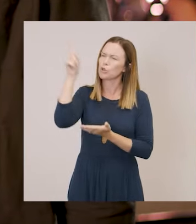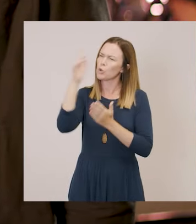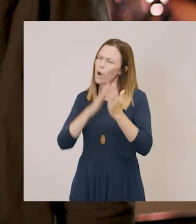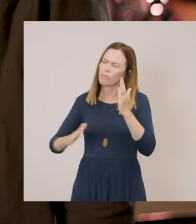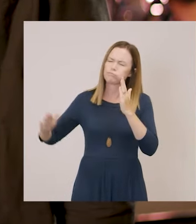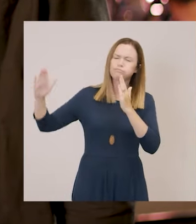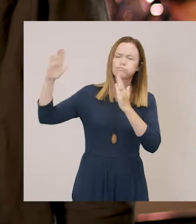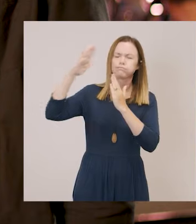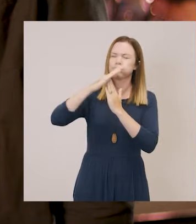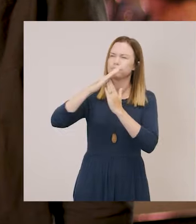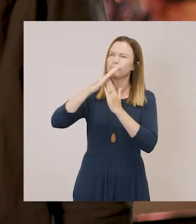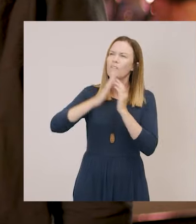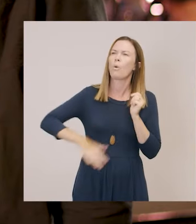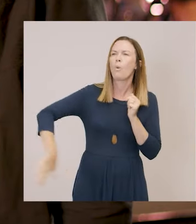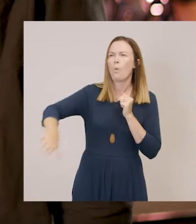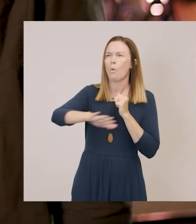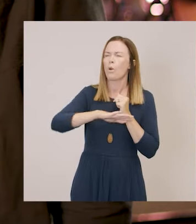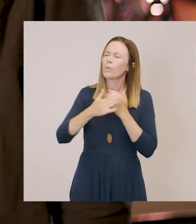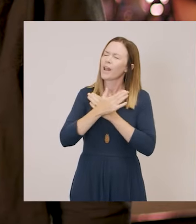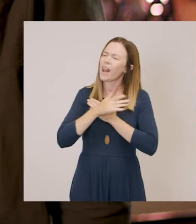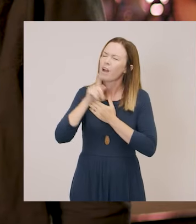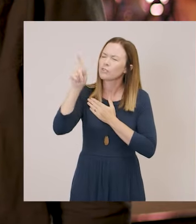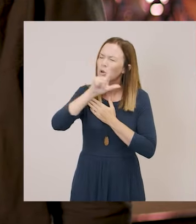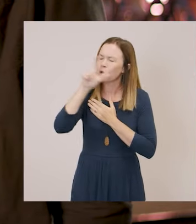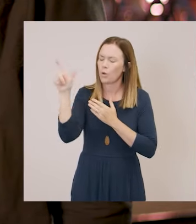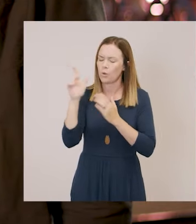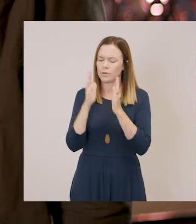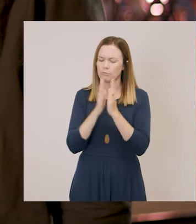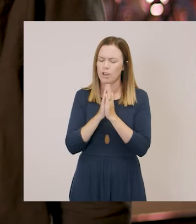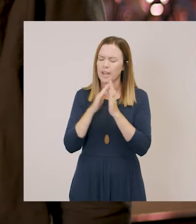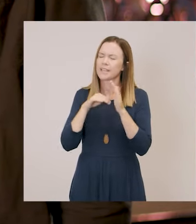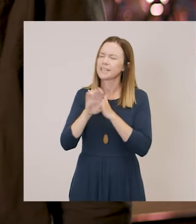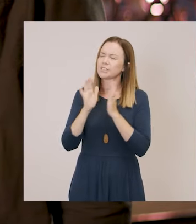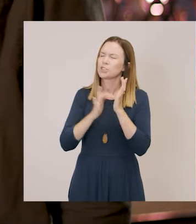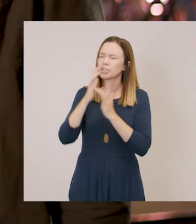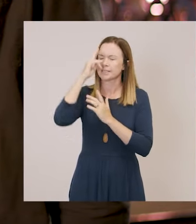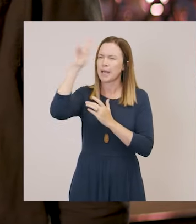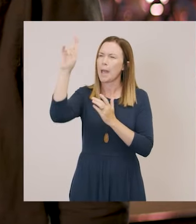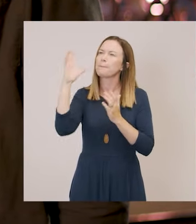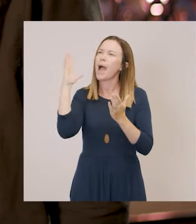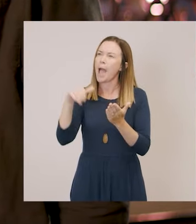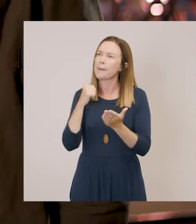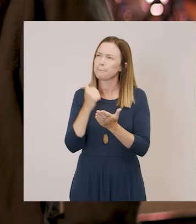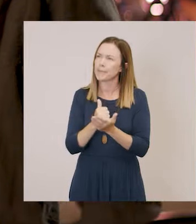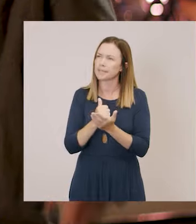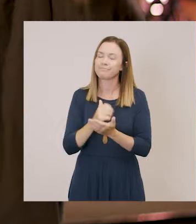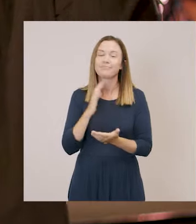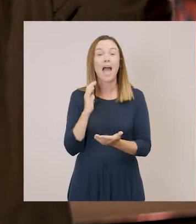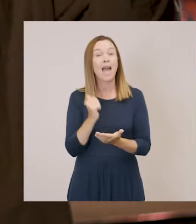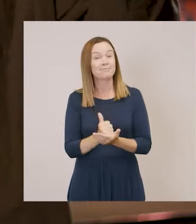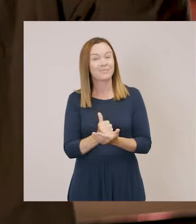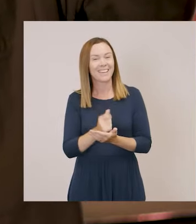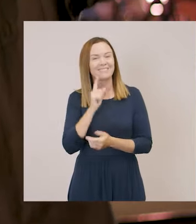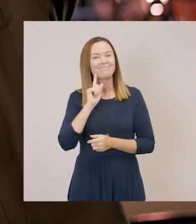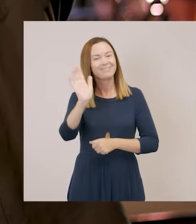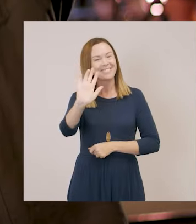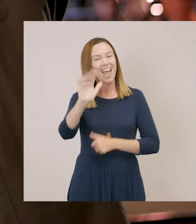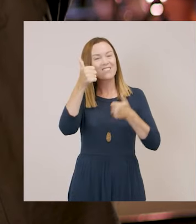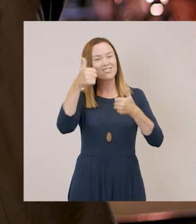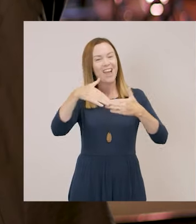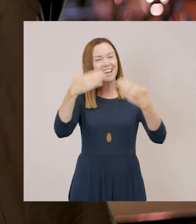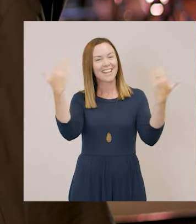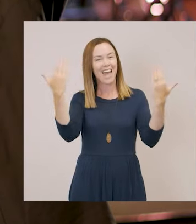are sovereign over all. We love you, Lord, and we pray this all in your Son Jesus' name. Amen. Amen. See you,